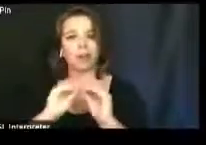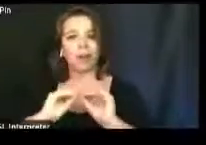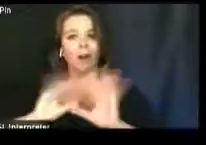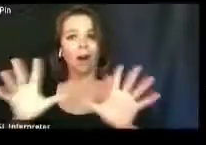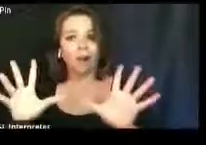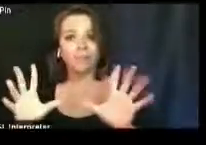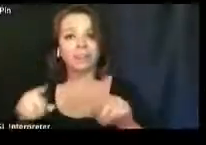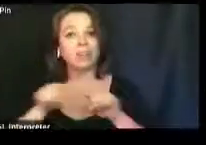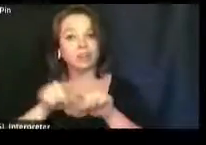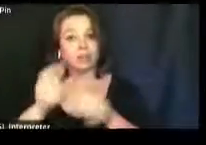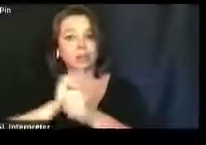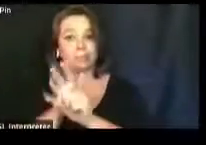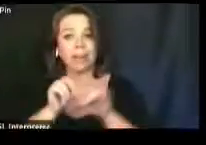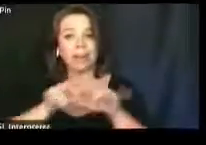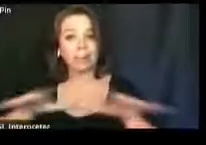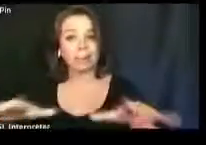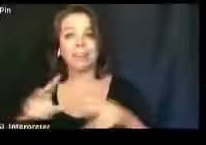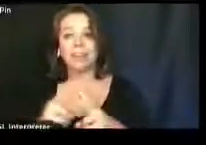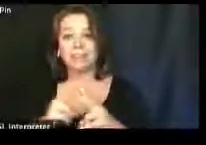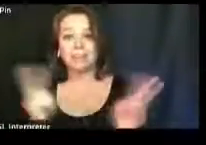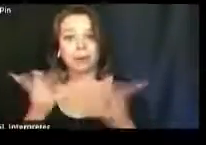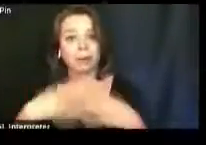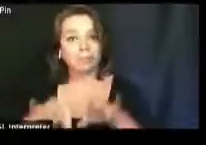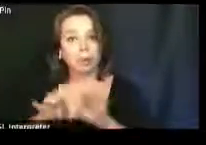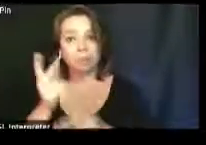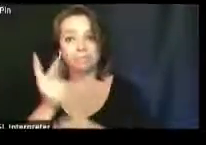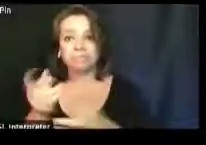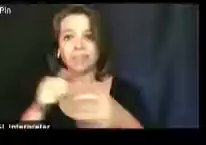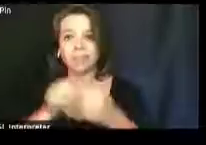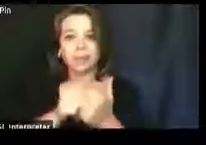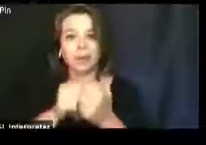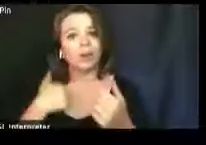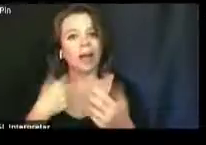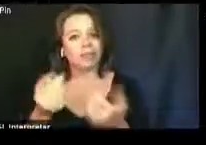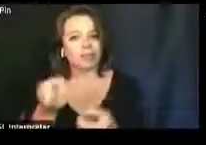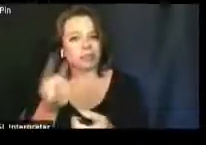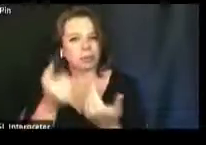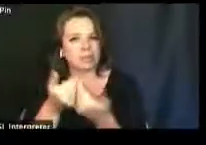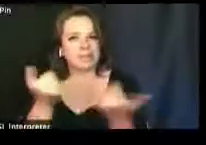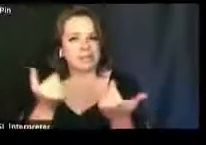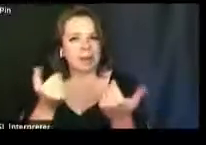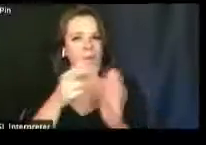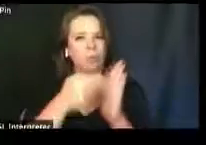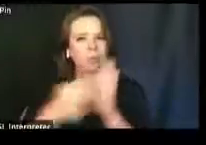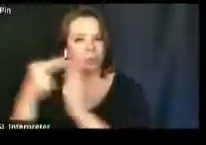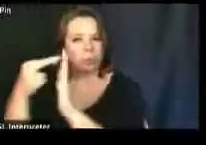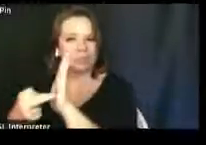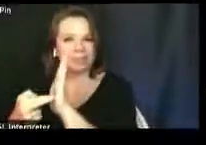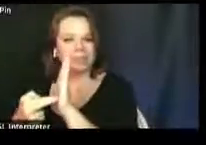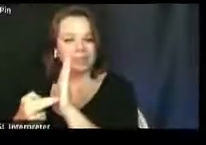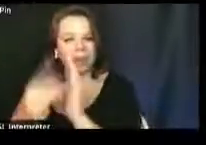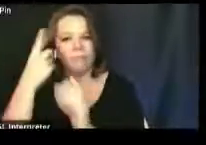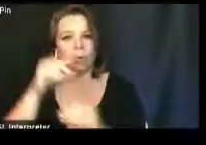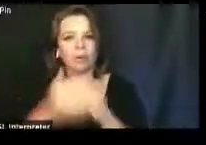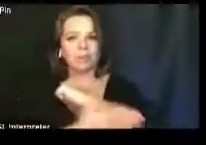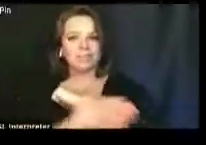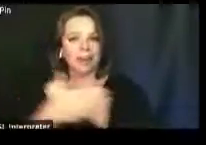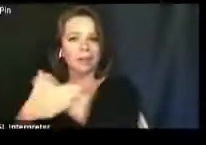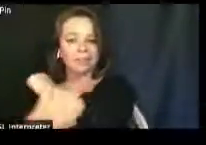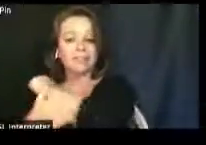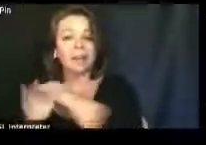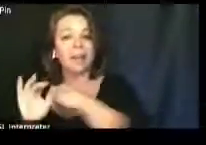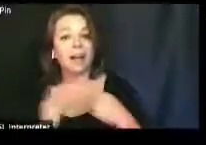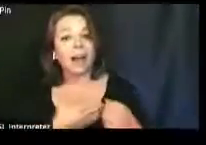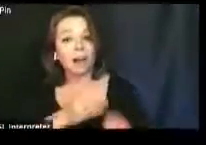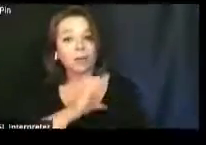this pandemic. There are 2 separate sets of rules for each of these counties. Our assembly and congressional reps would best represent us if